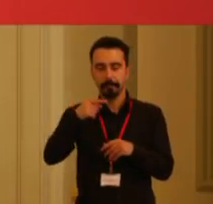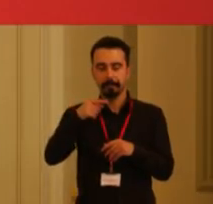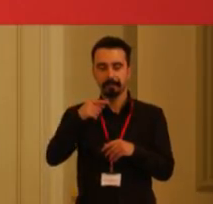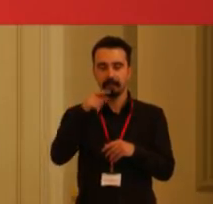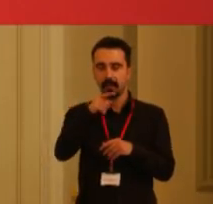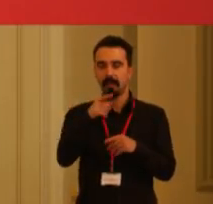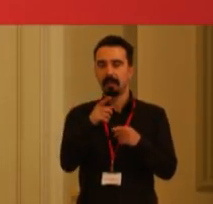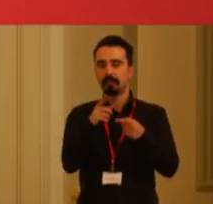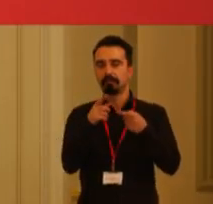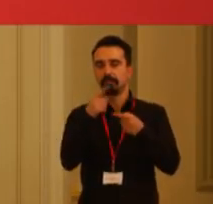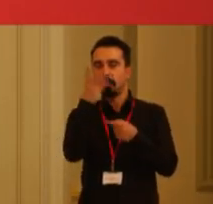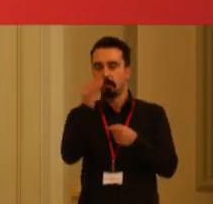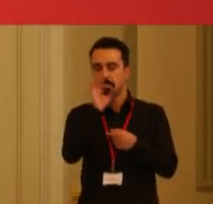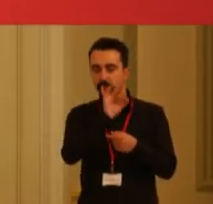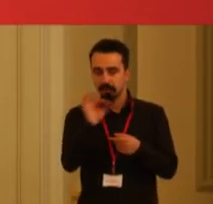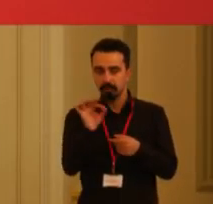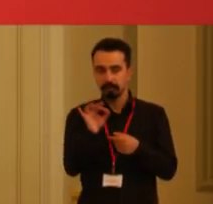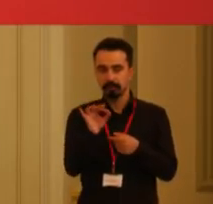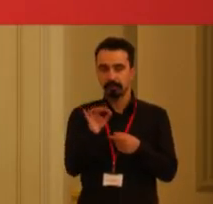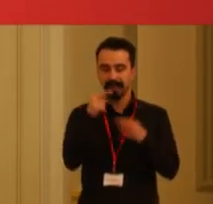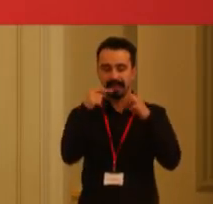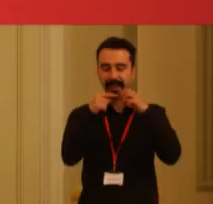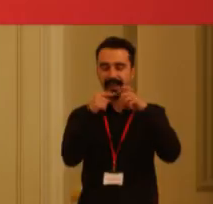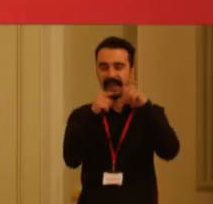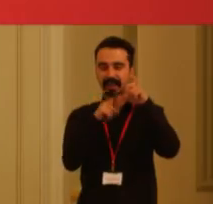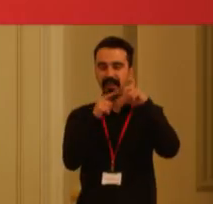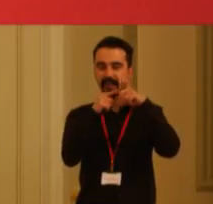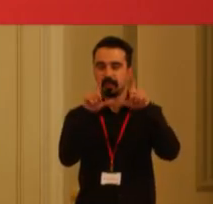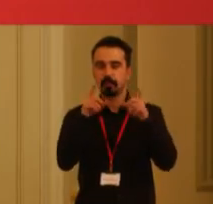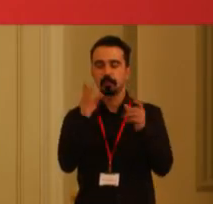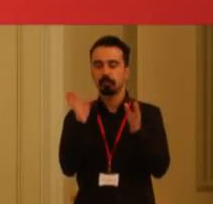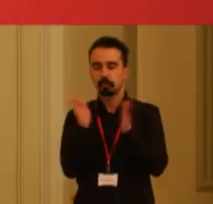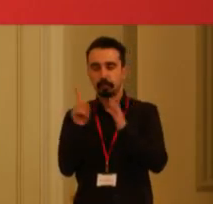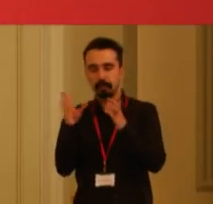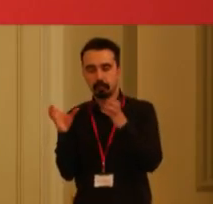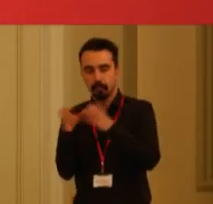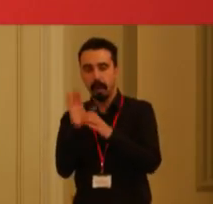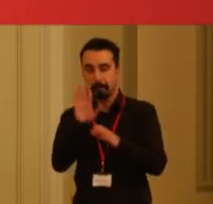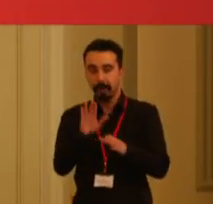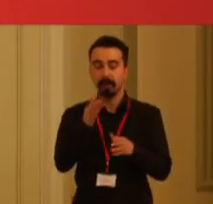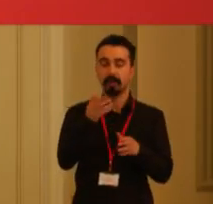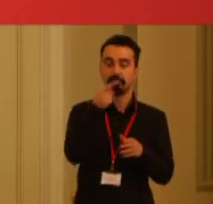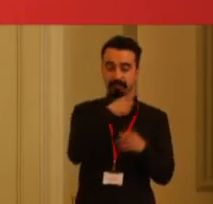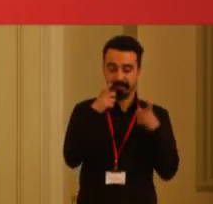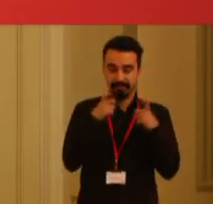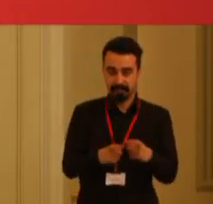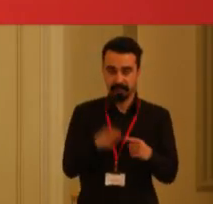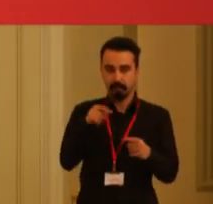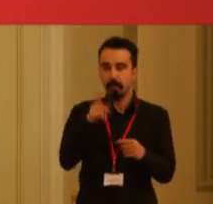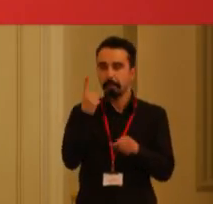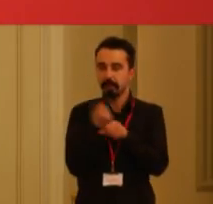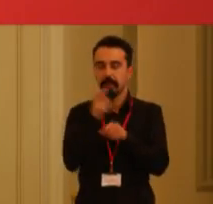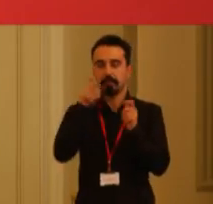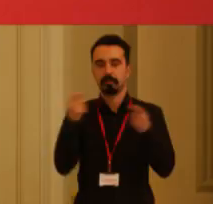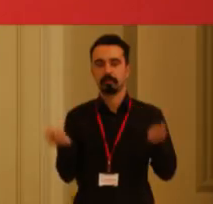stories. And I think it's been really influential. Rachel is a small community, a small group of people, but